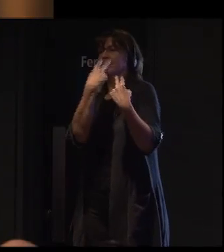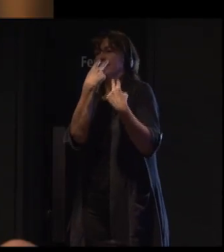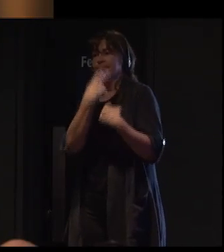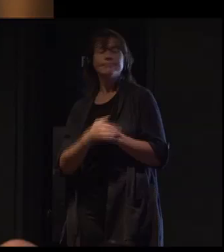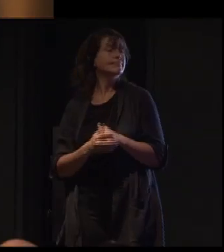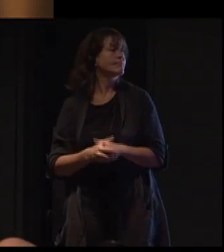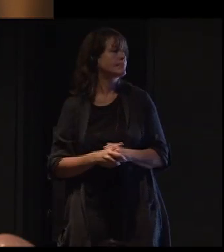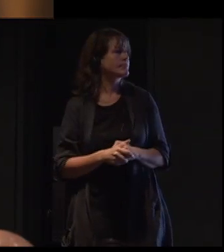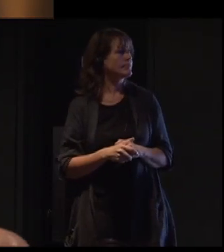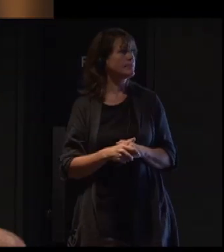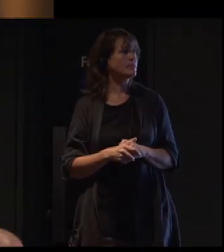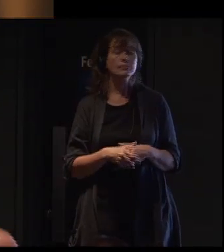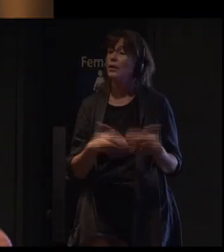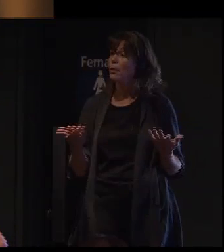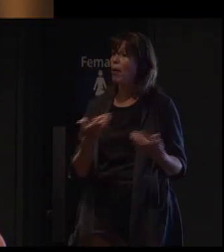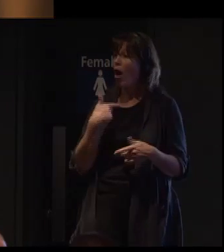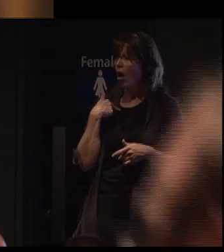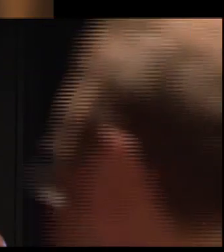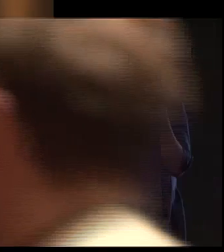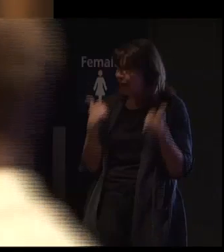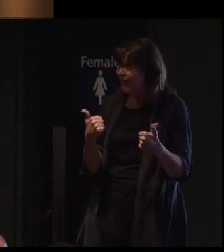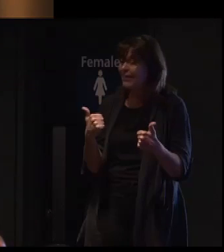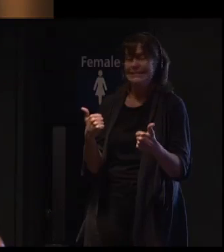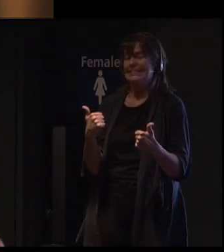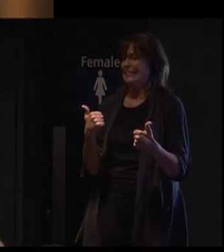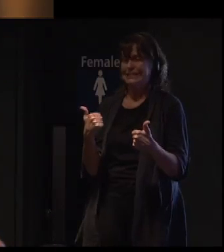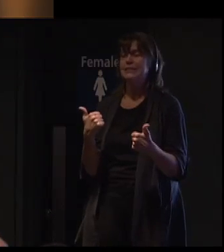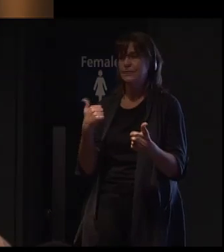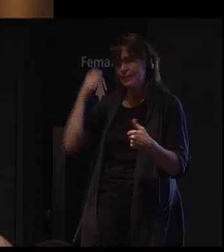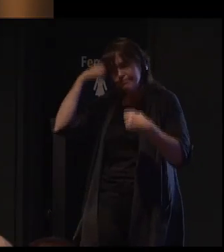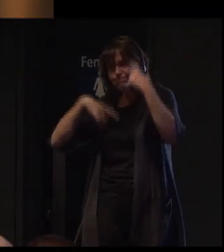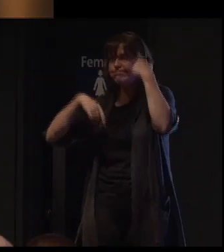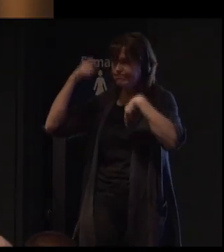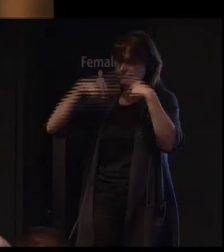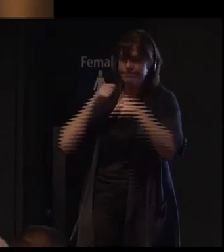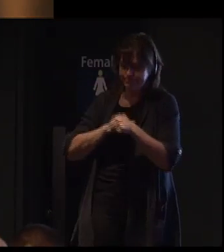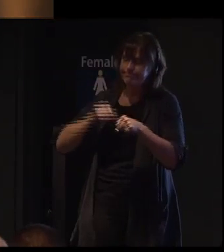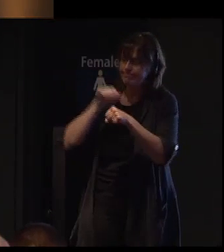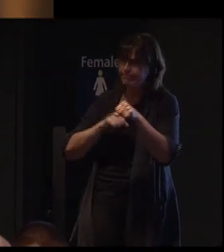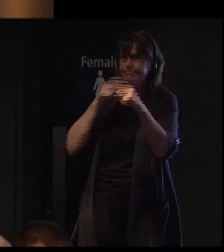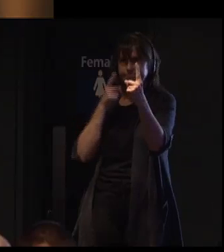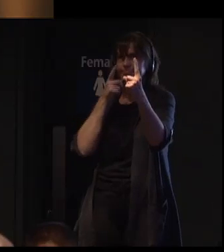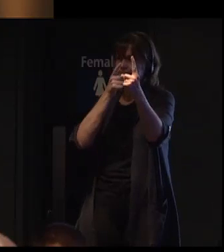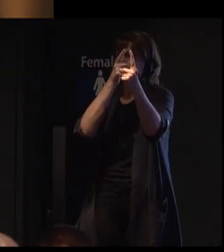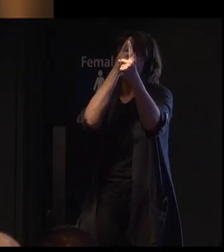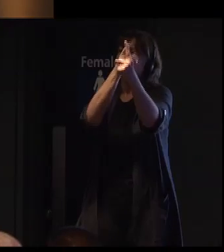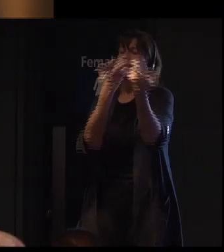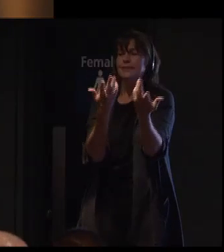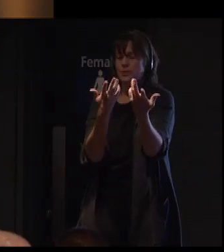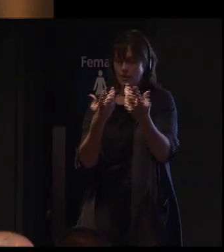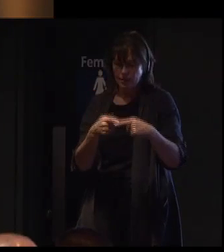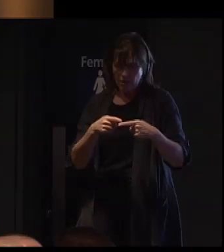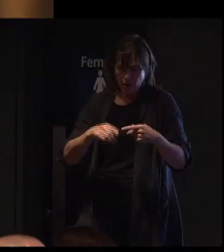In conclusion, I think we have a long way to go in Europe to create accessible stadia. It's a path full of challenges, but also a path full